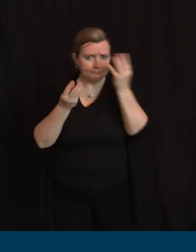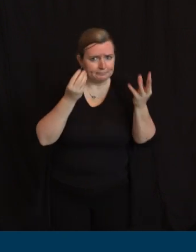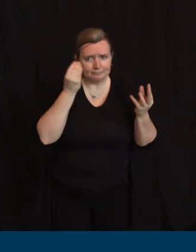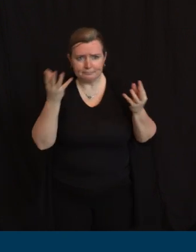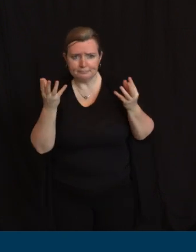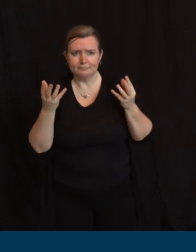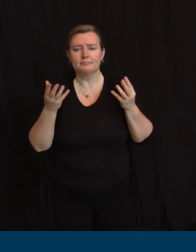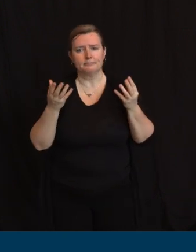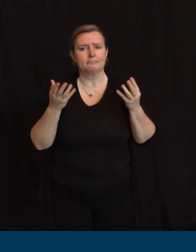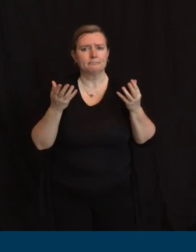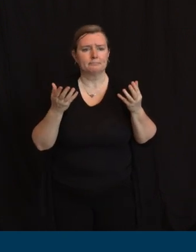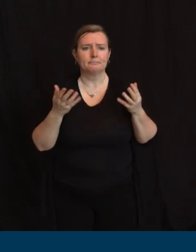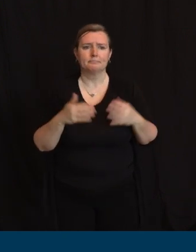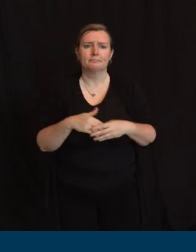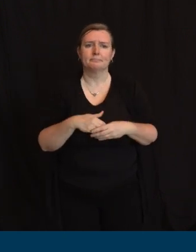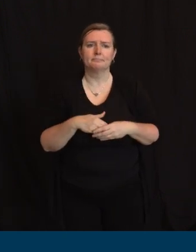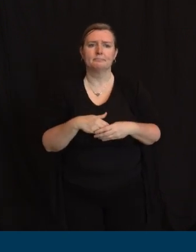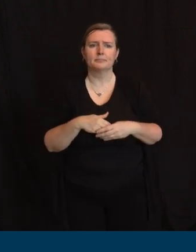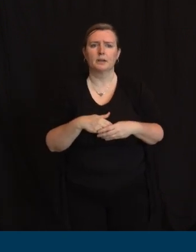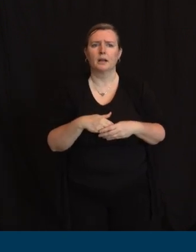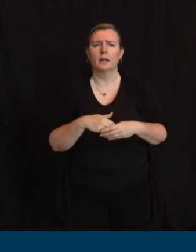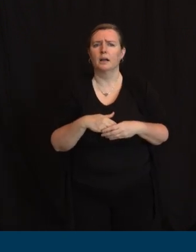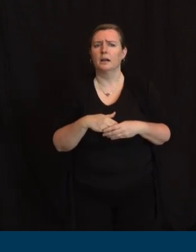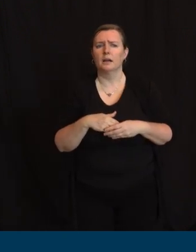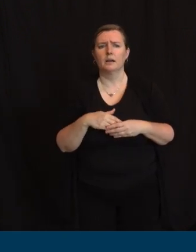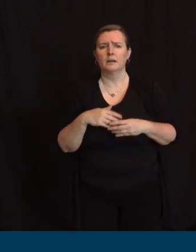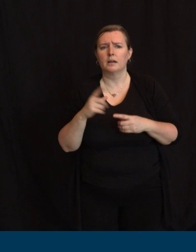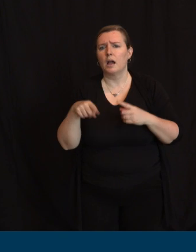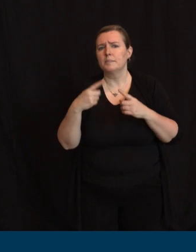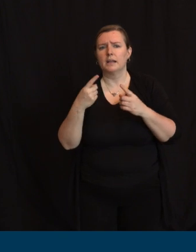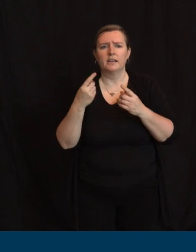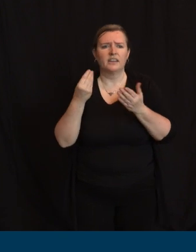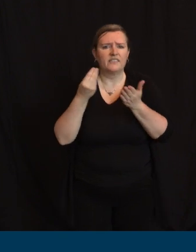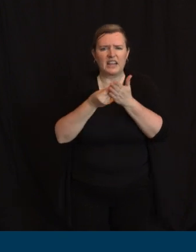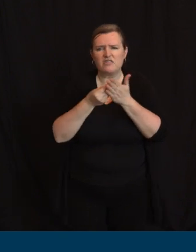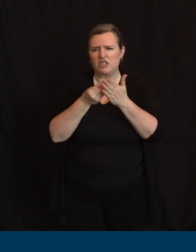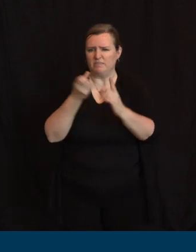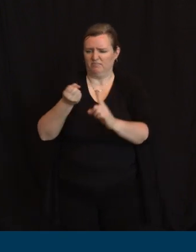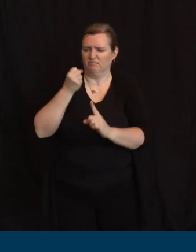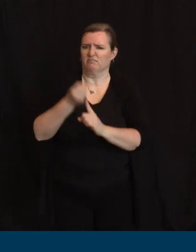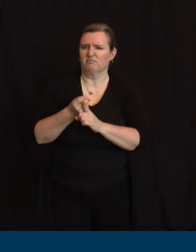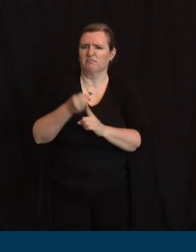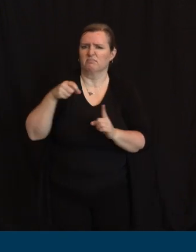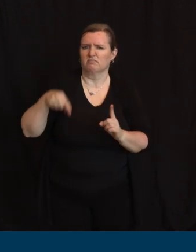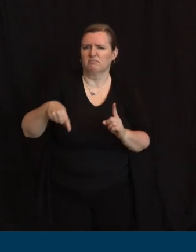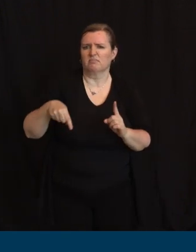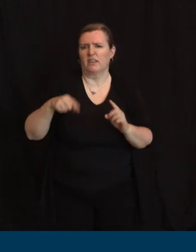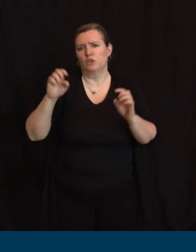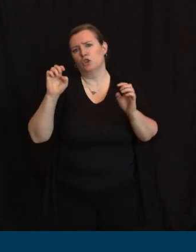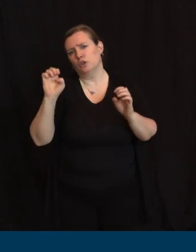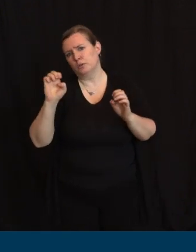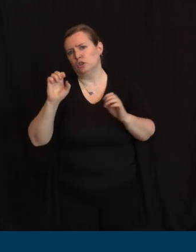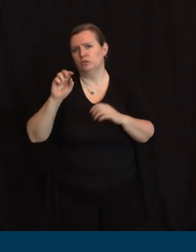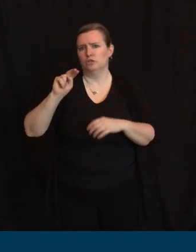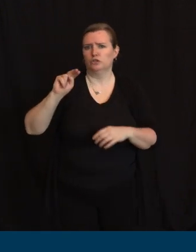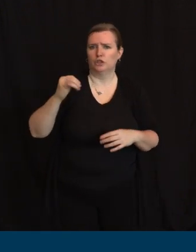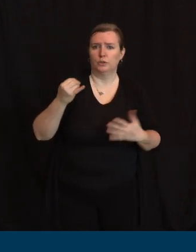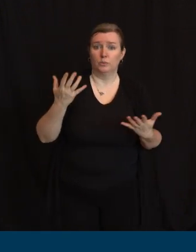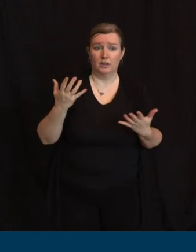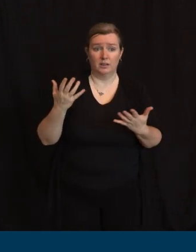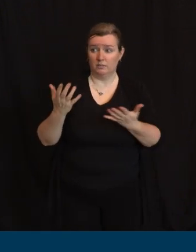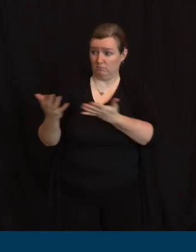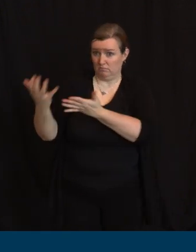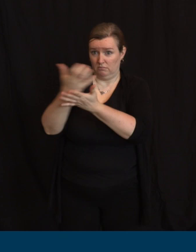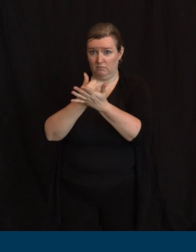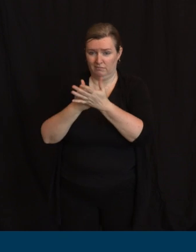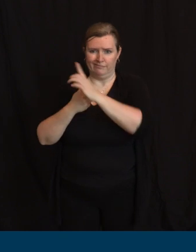the financial implications of this crisis on the state, both revenues, expenses, status of federal monies,